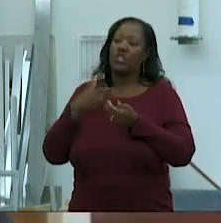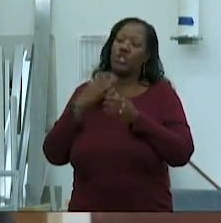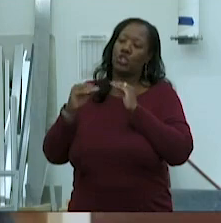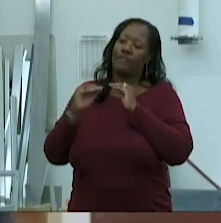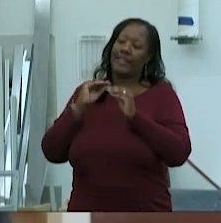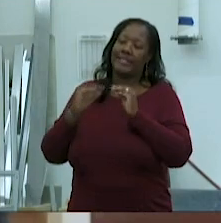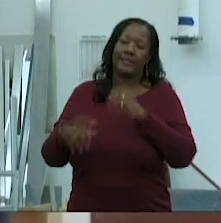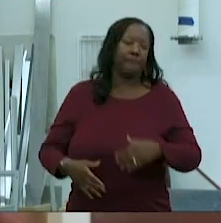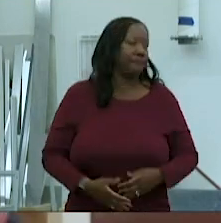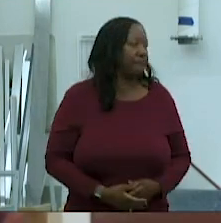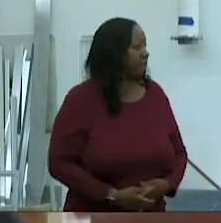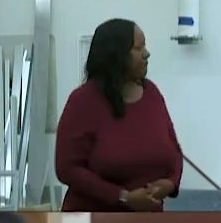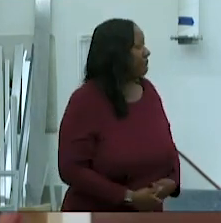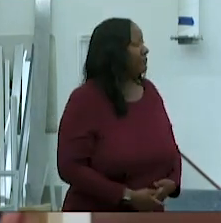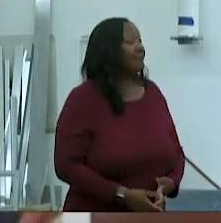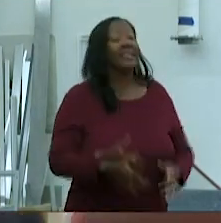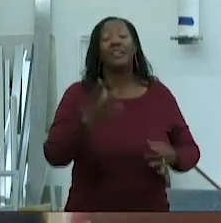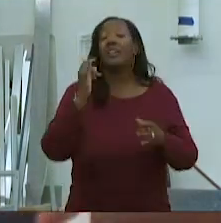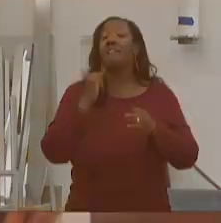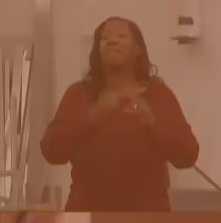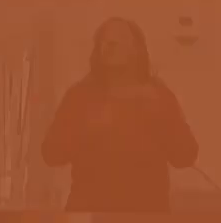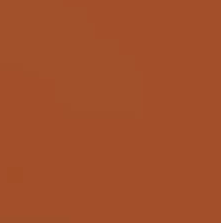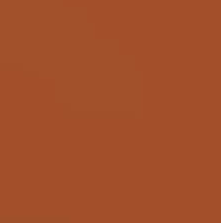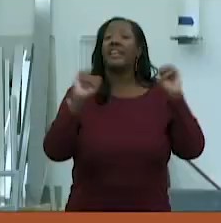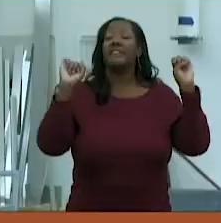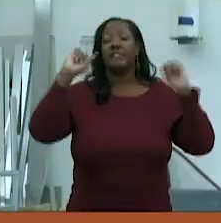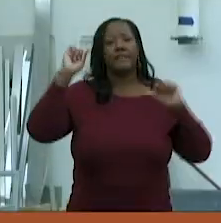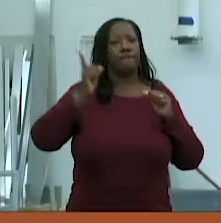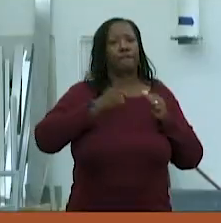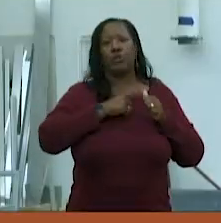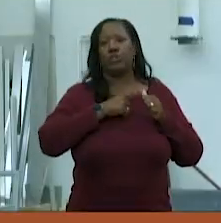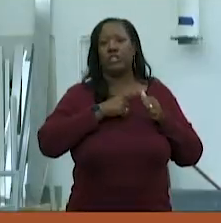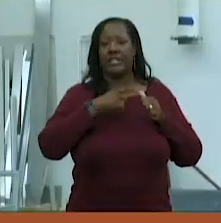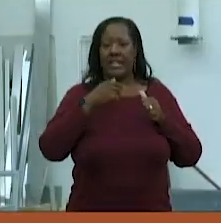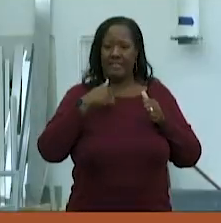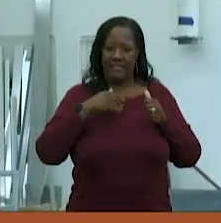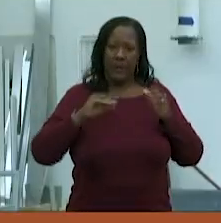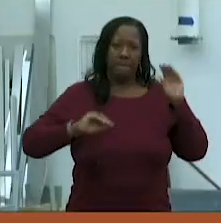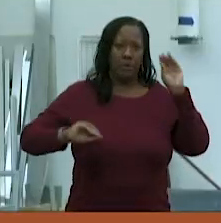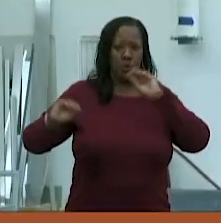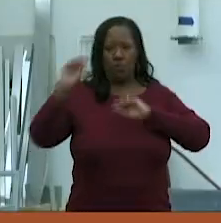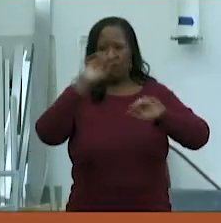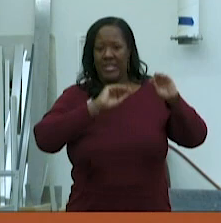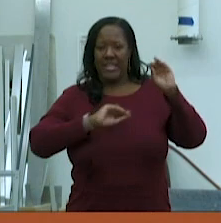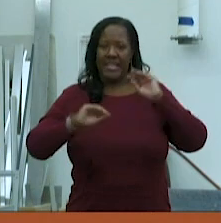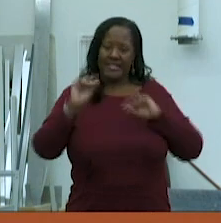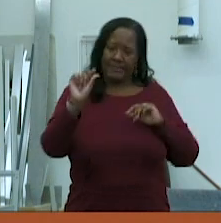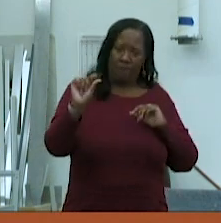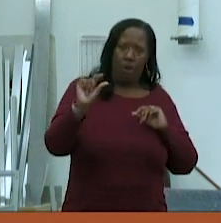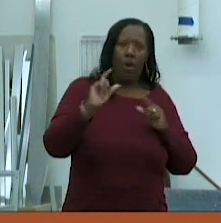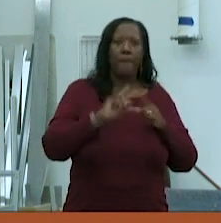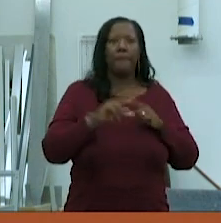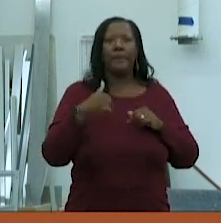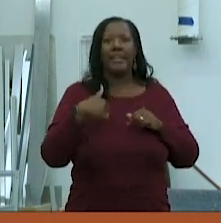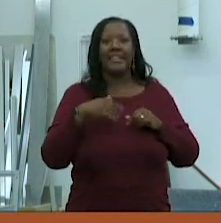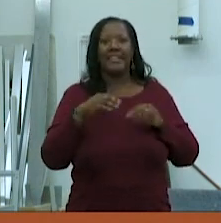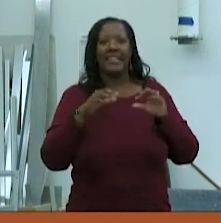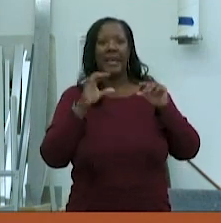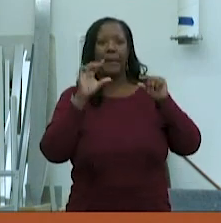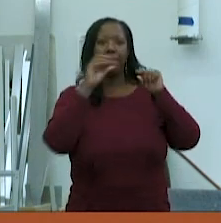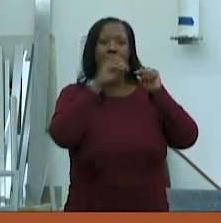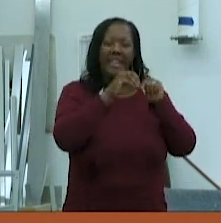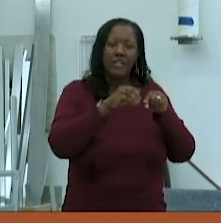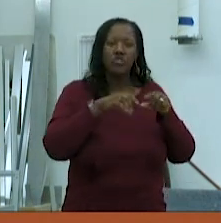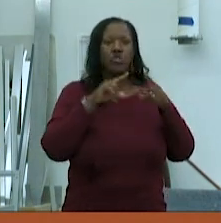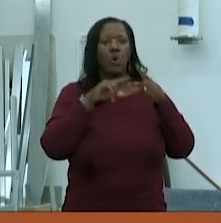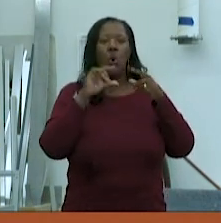And then safety first. Obviously, interactives are largely moving parts. They're typically small, but it's still pretty easy to get pinched, to get squished,